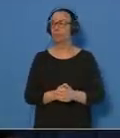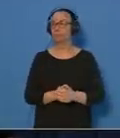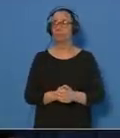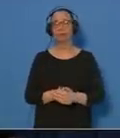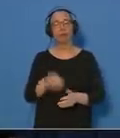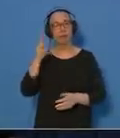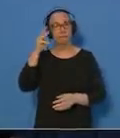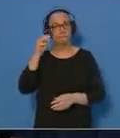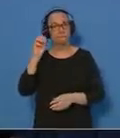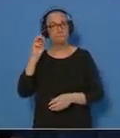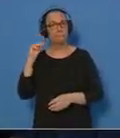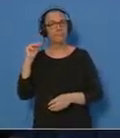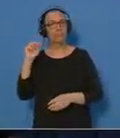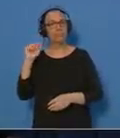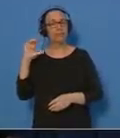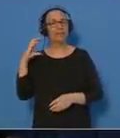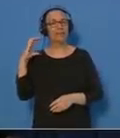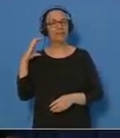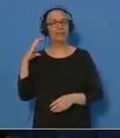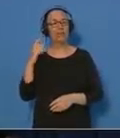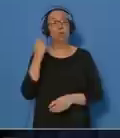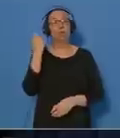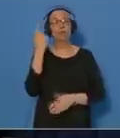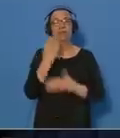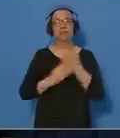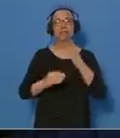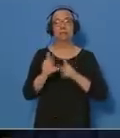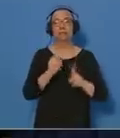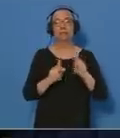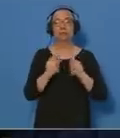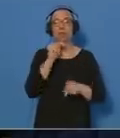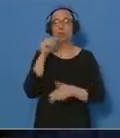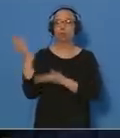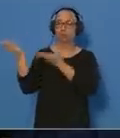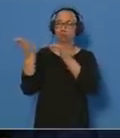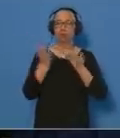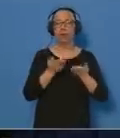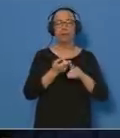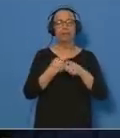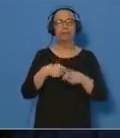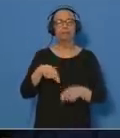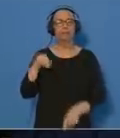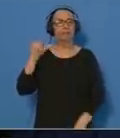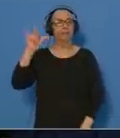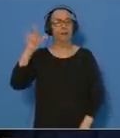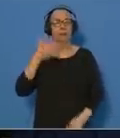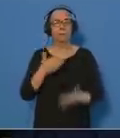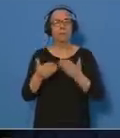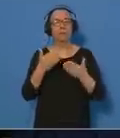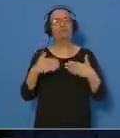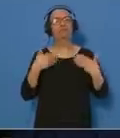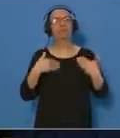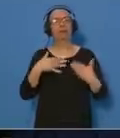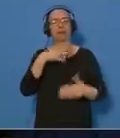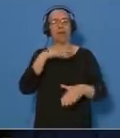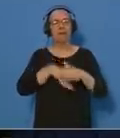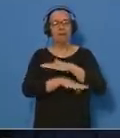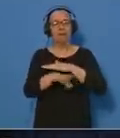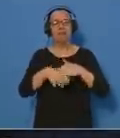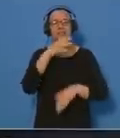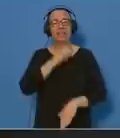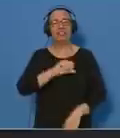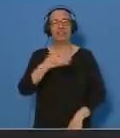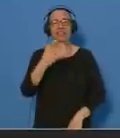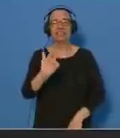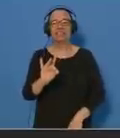Mr. Keynes, we understand that some of the people who have recently arrived on the flight from overseas may have been minors under the age of 18. Can